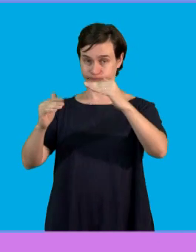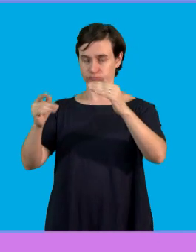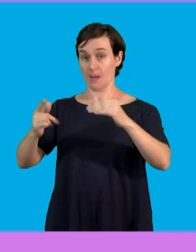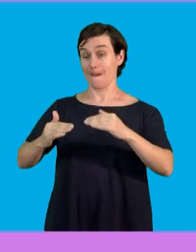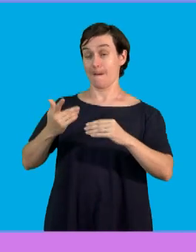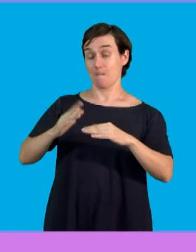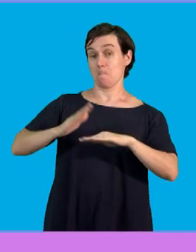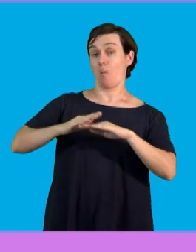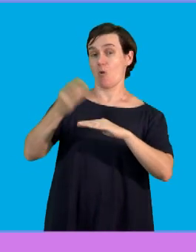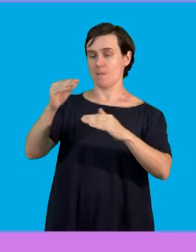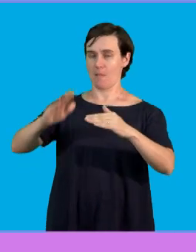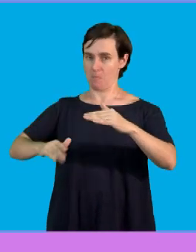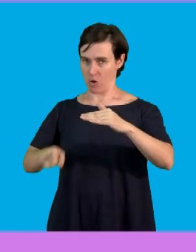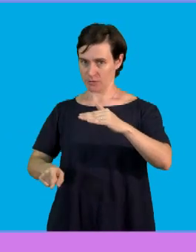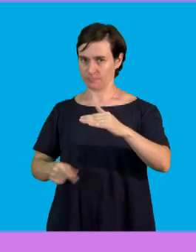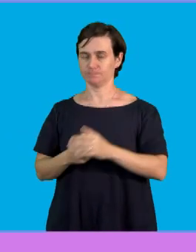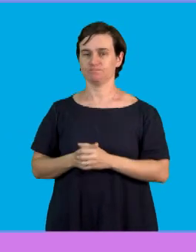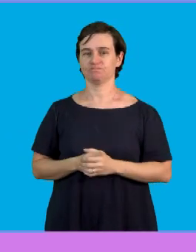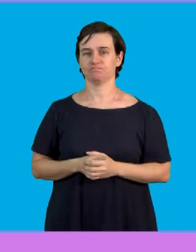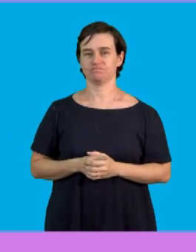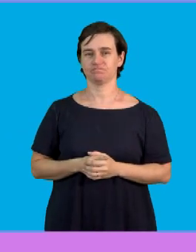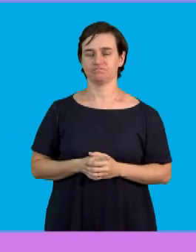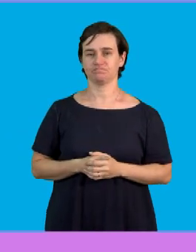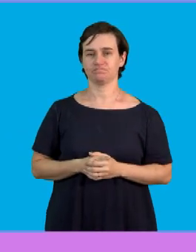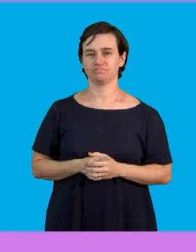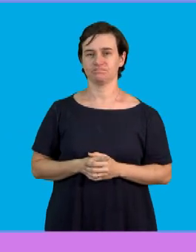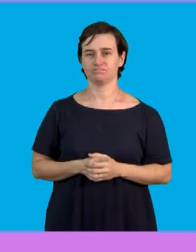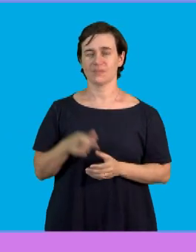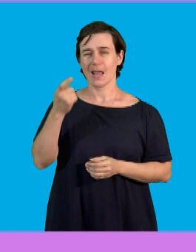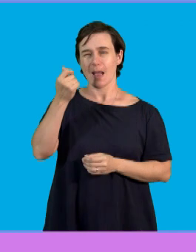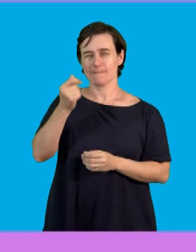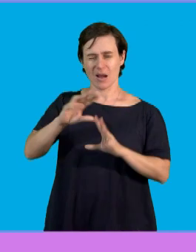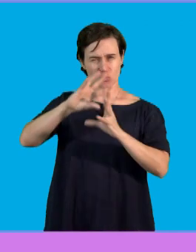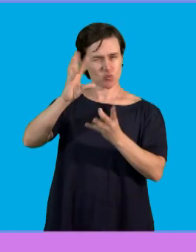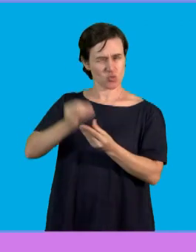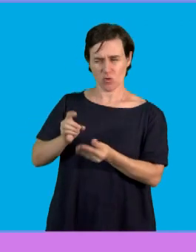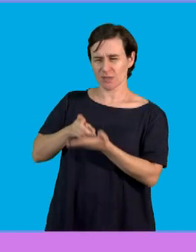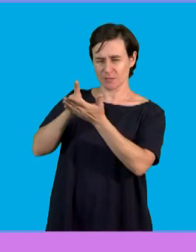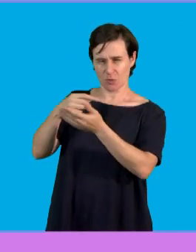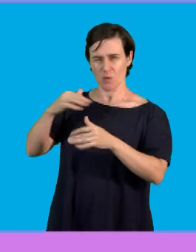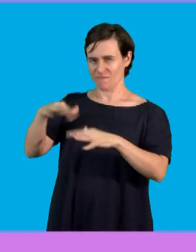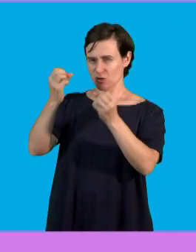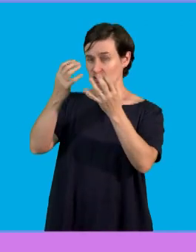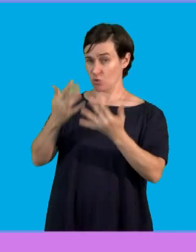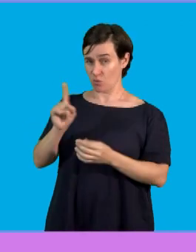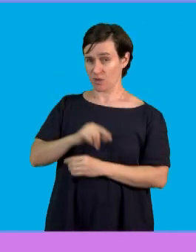having that amount that was deposited, we have said the amount deposited was